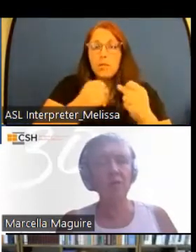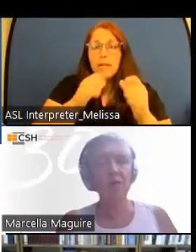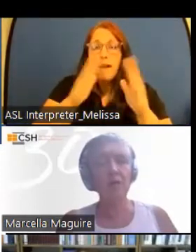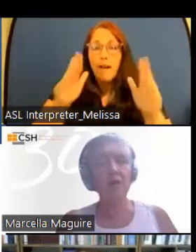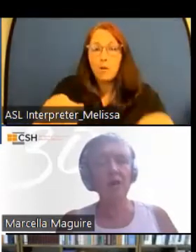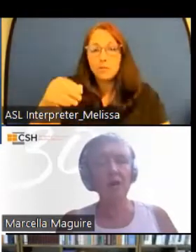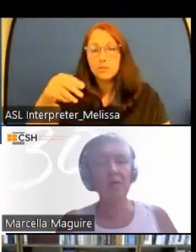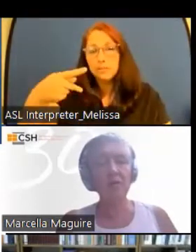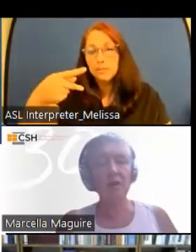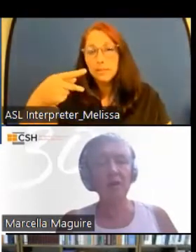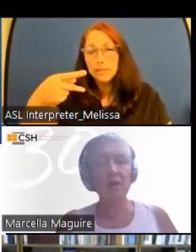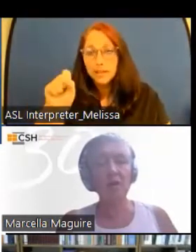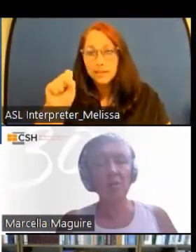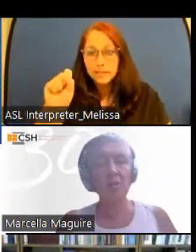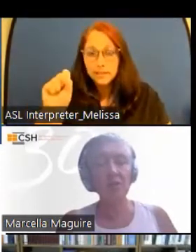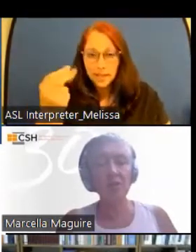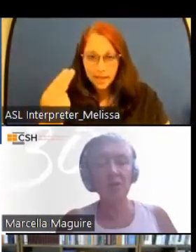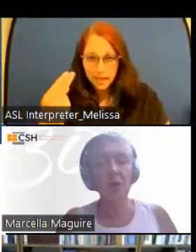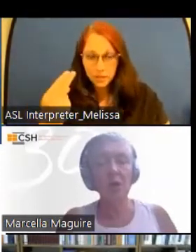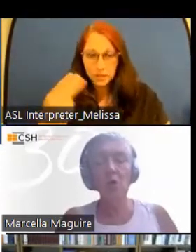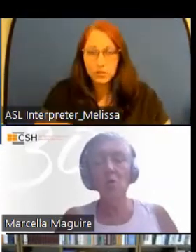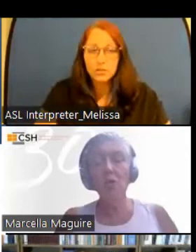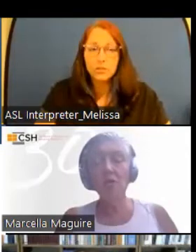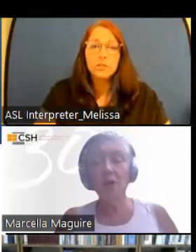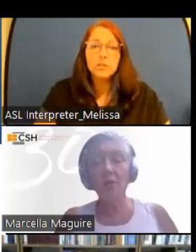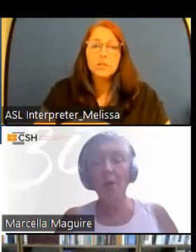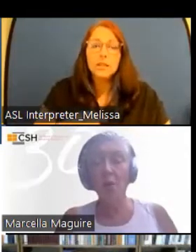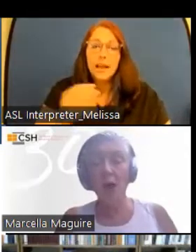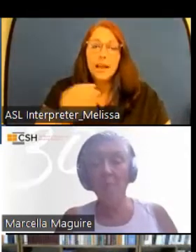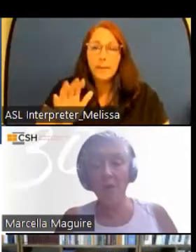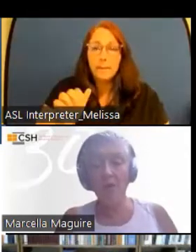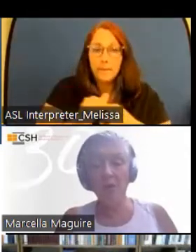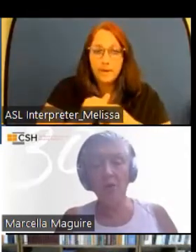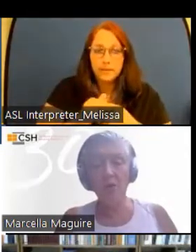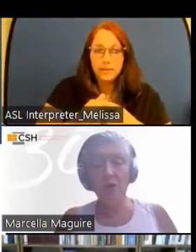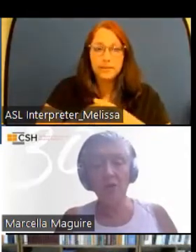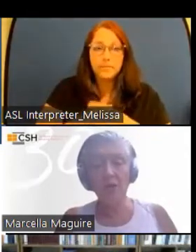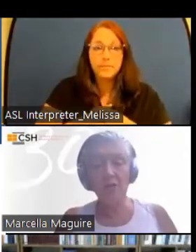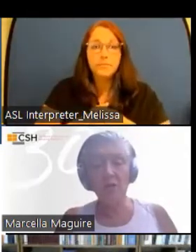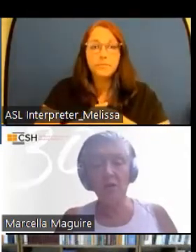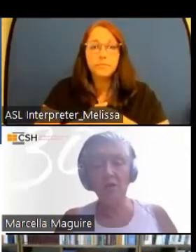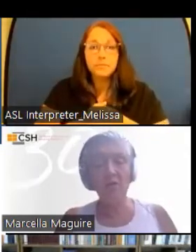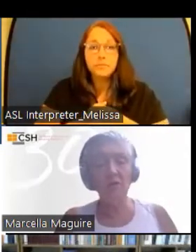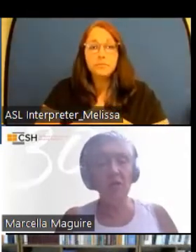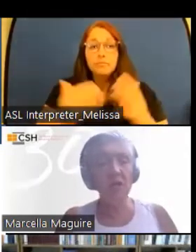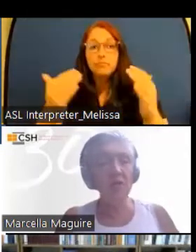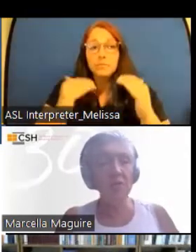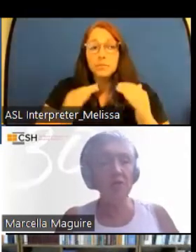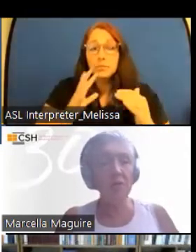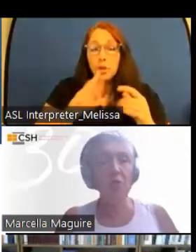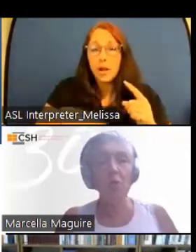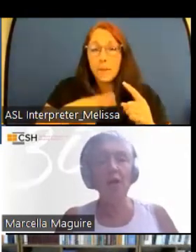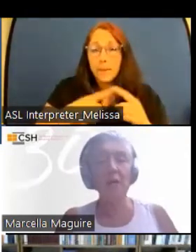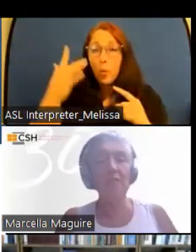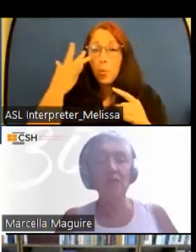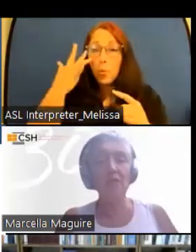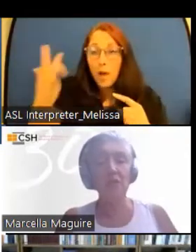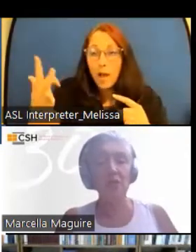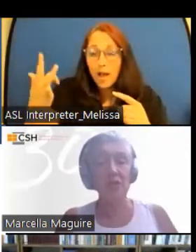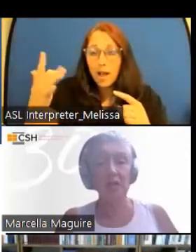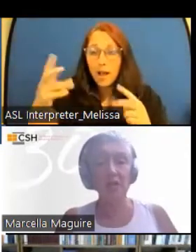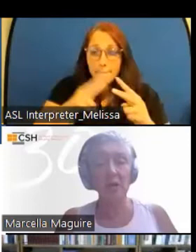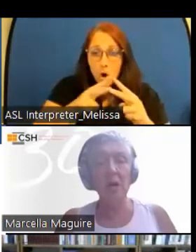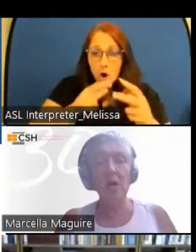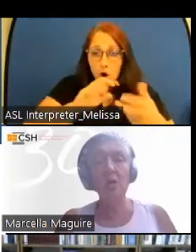together community-wide efforts around ending homelessness. We're going to talk about why partnerships are necessary in order to end homelessness, why none of us can